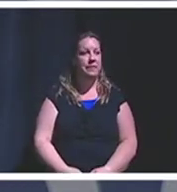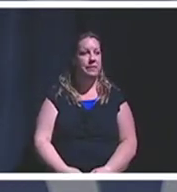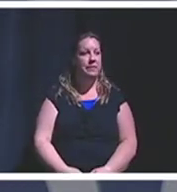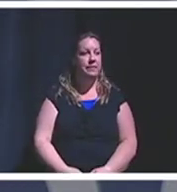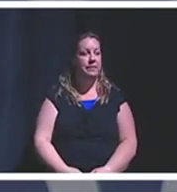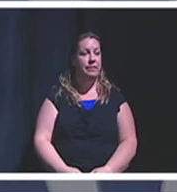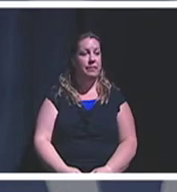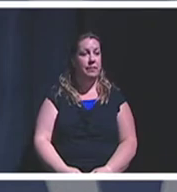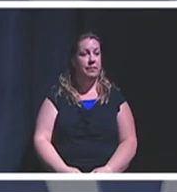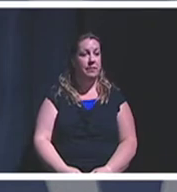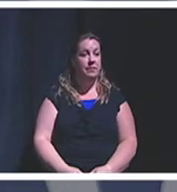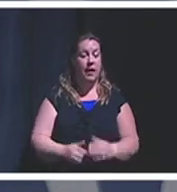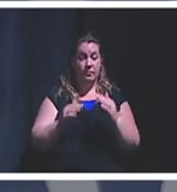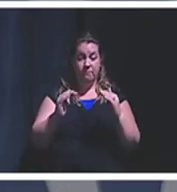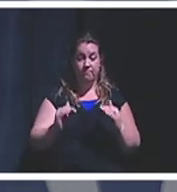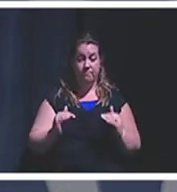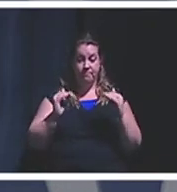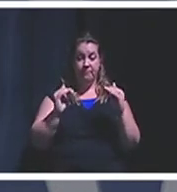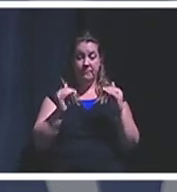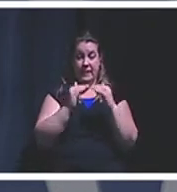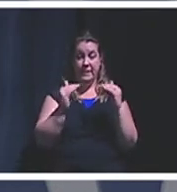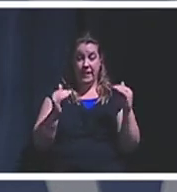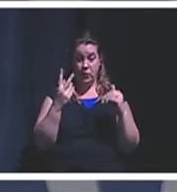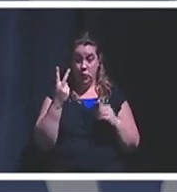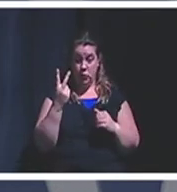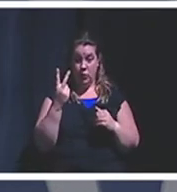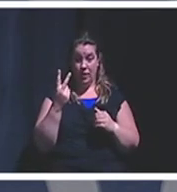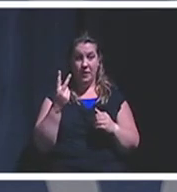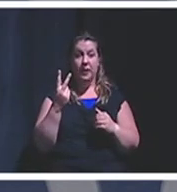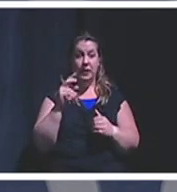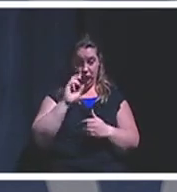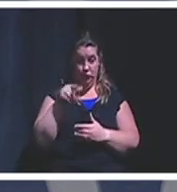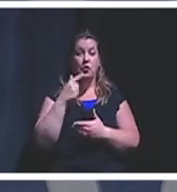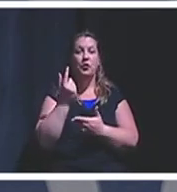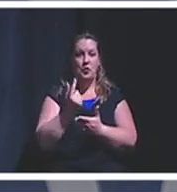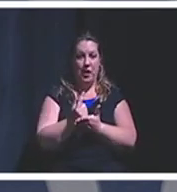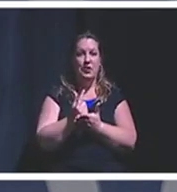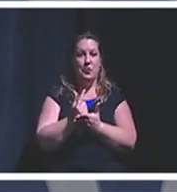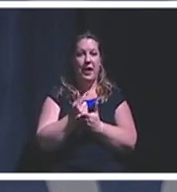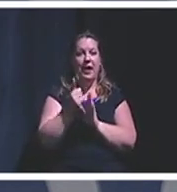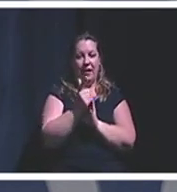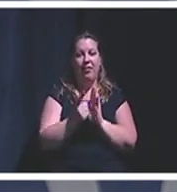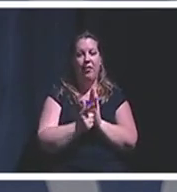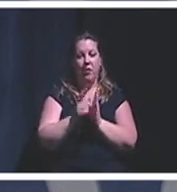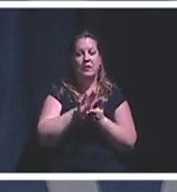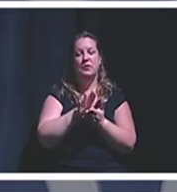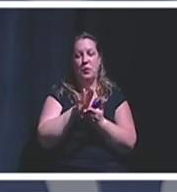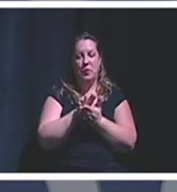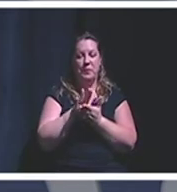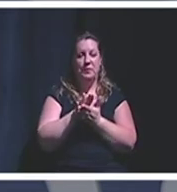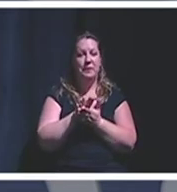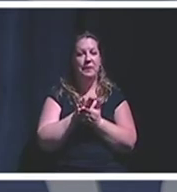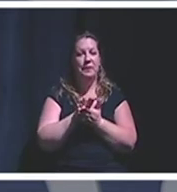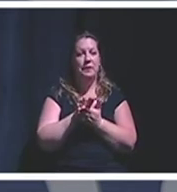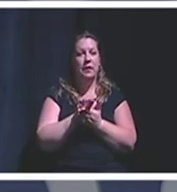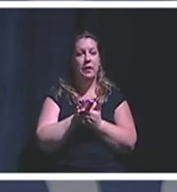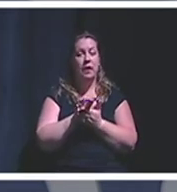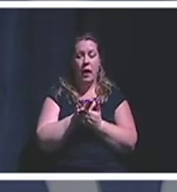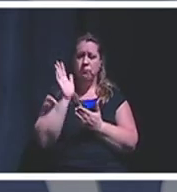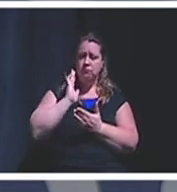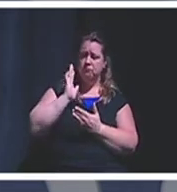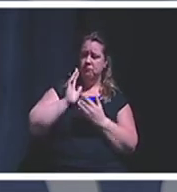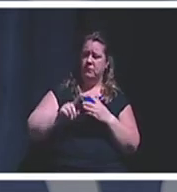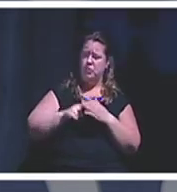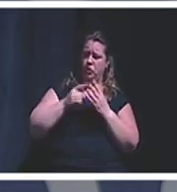Graduates, stage 2 of your journey, graduating from law school. Each of you started the journey and you